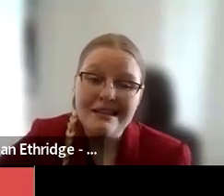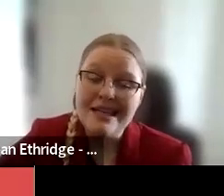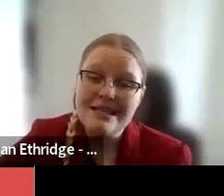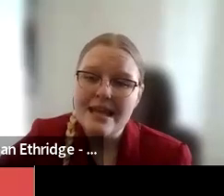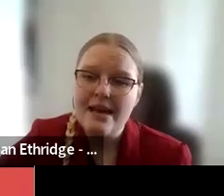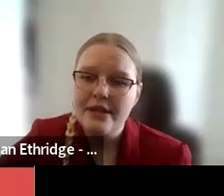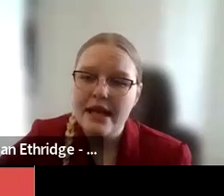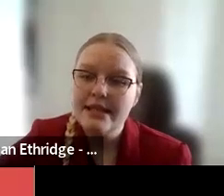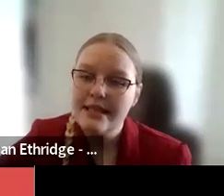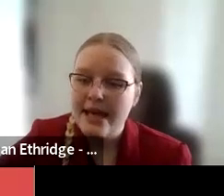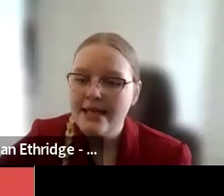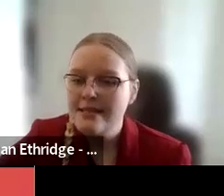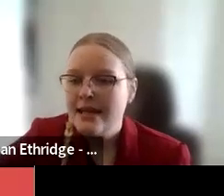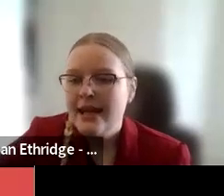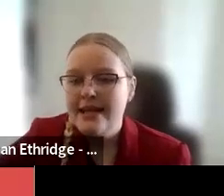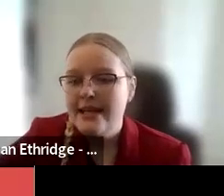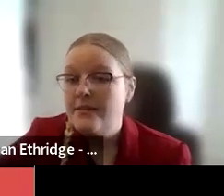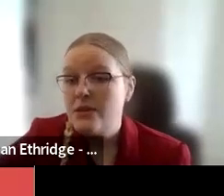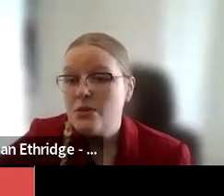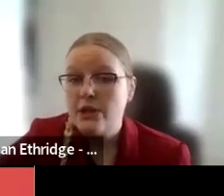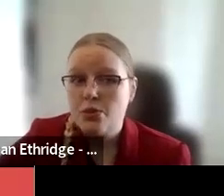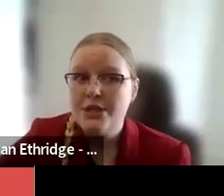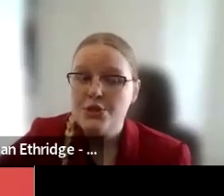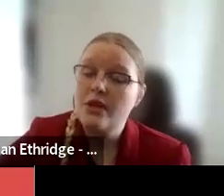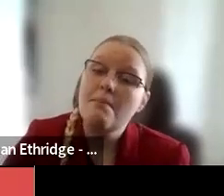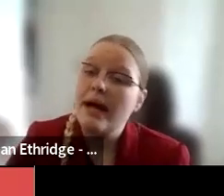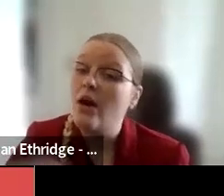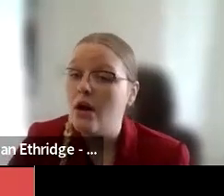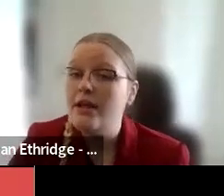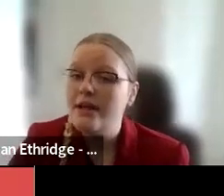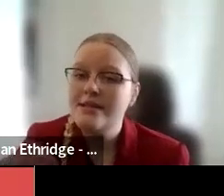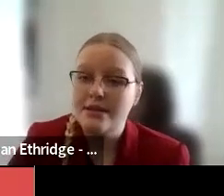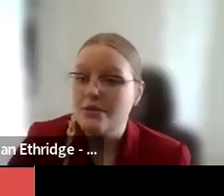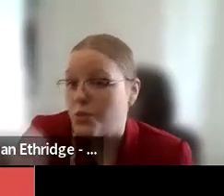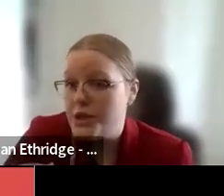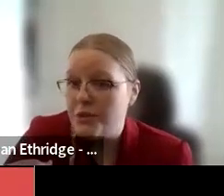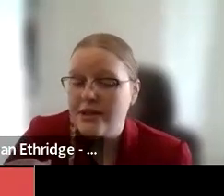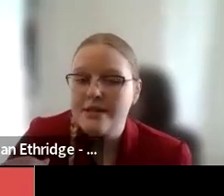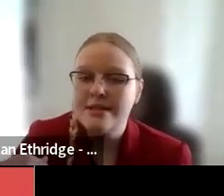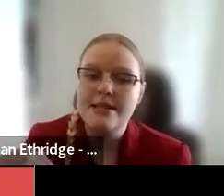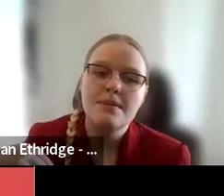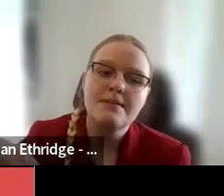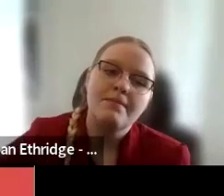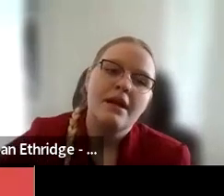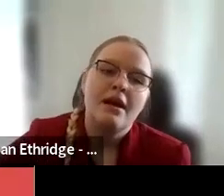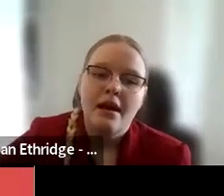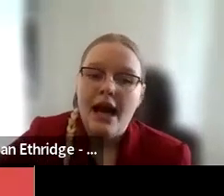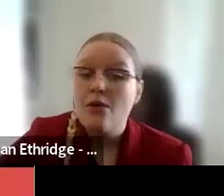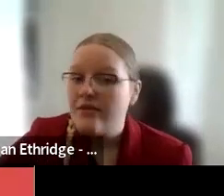redone at least every 90 days. An individual can redo them by calling us and redoing their